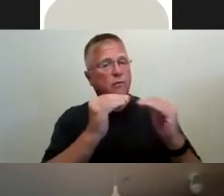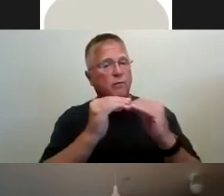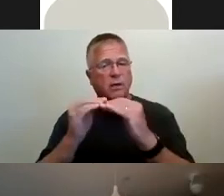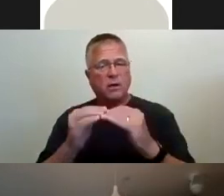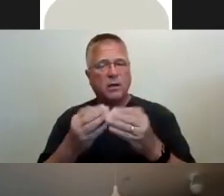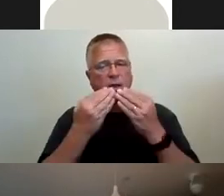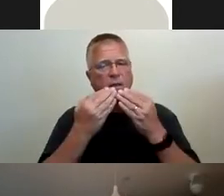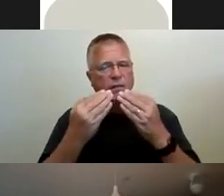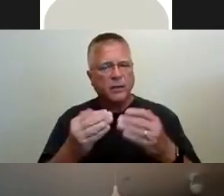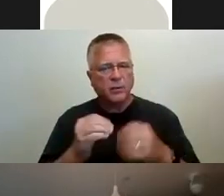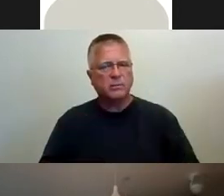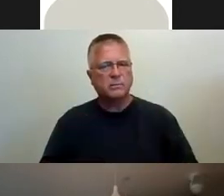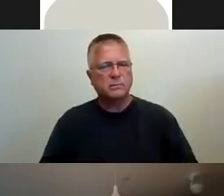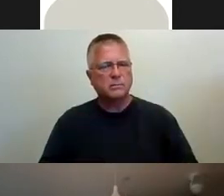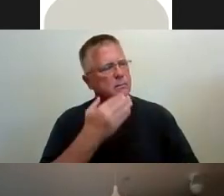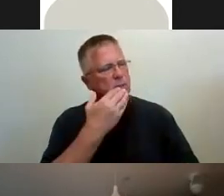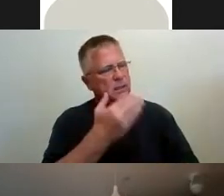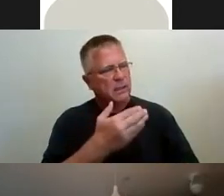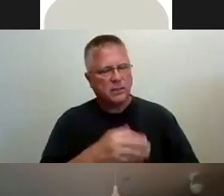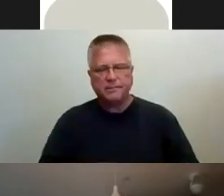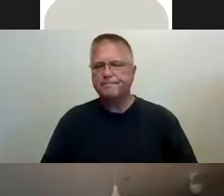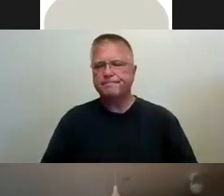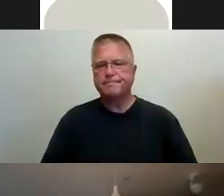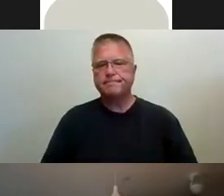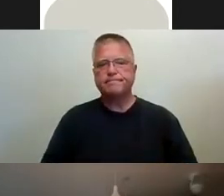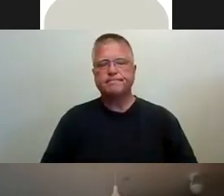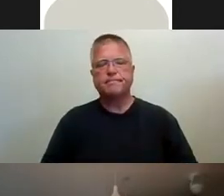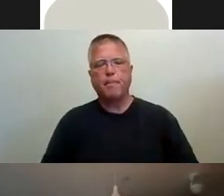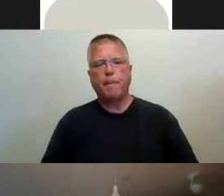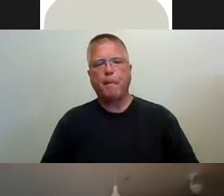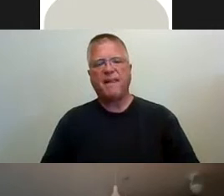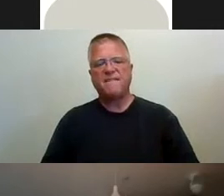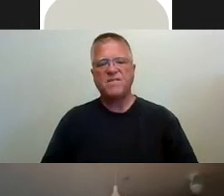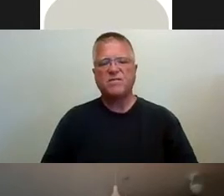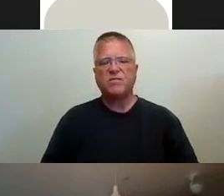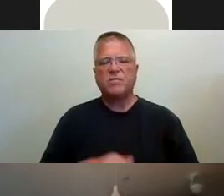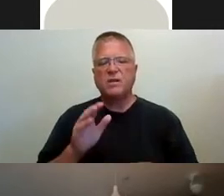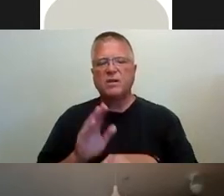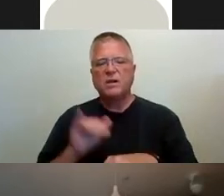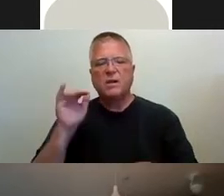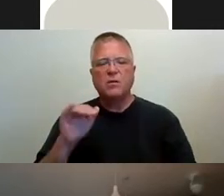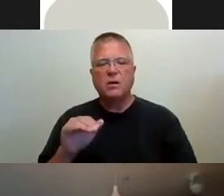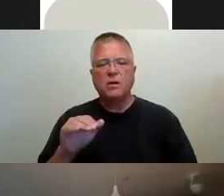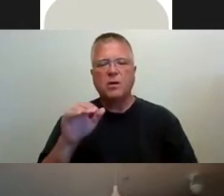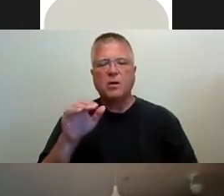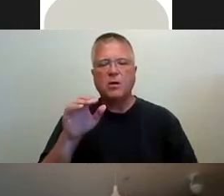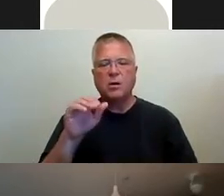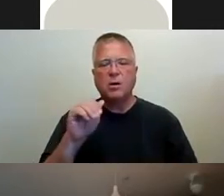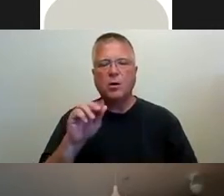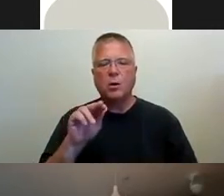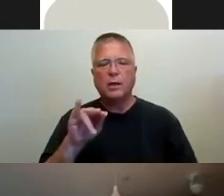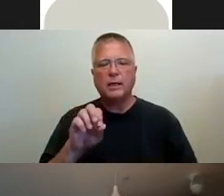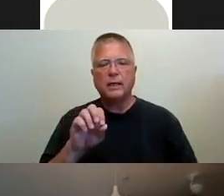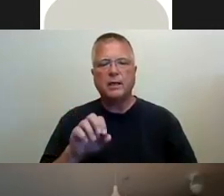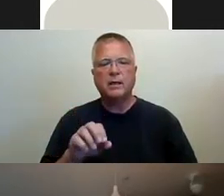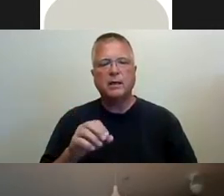you. Thank you, super comments. I'm gonna call Oren. Oren, please unmute yourself. Hi, thank